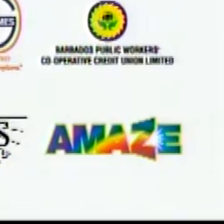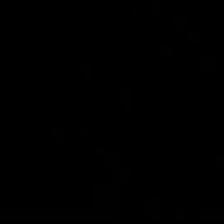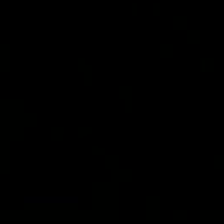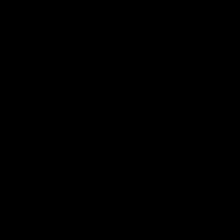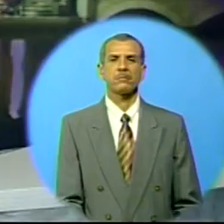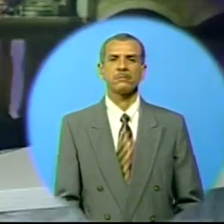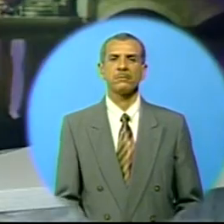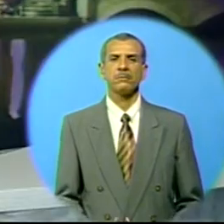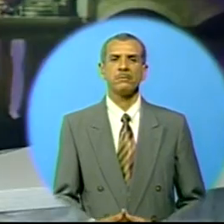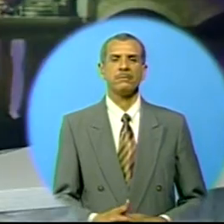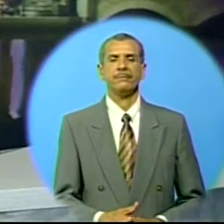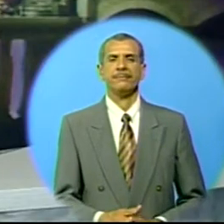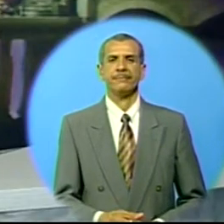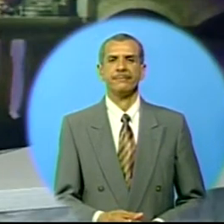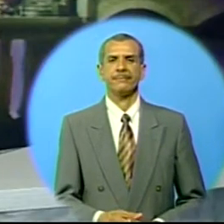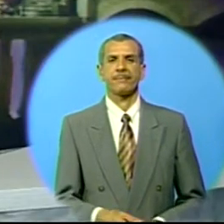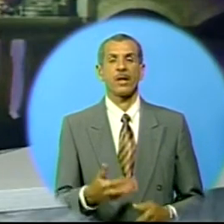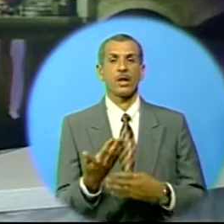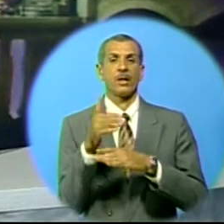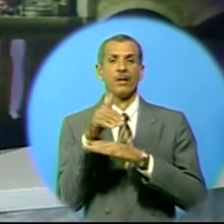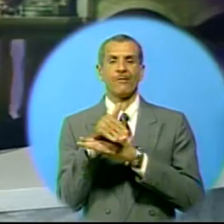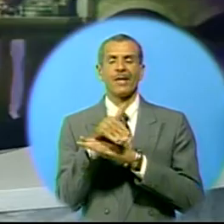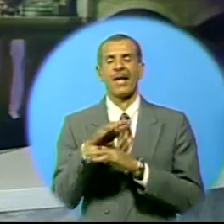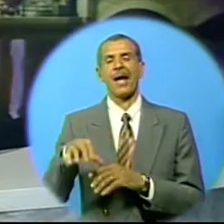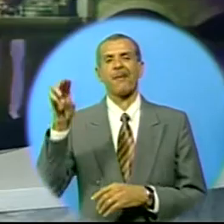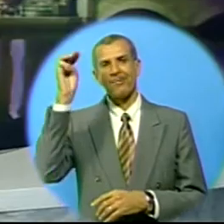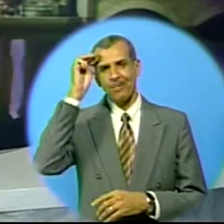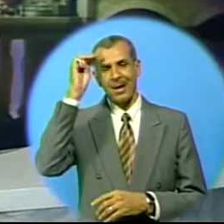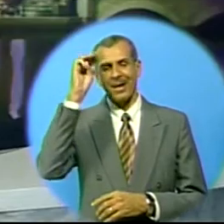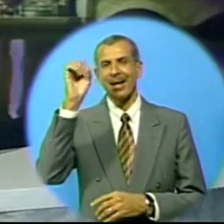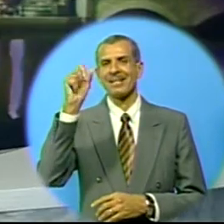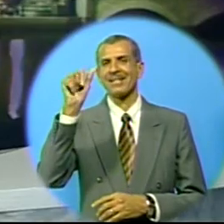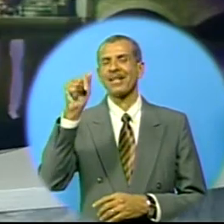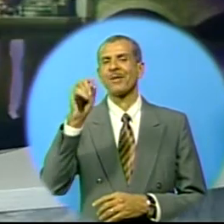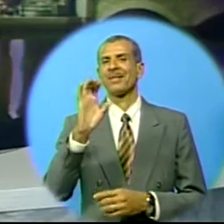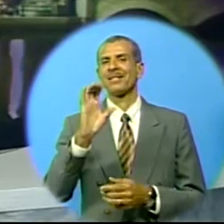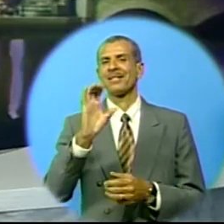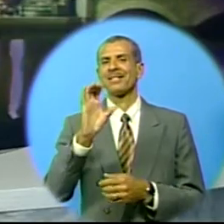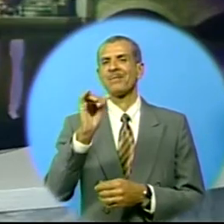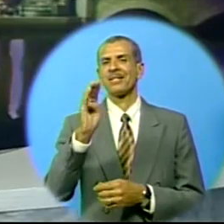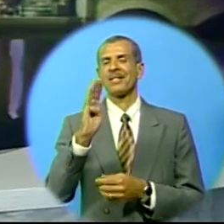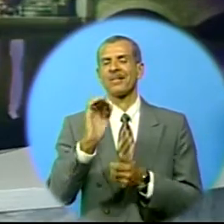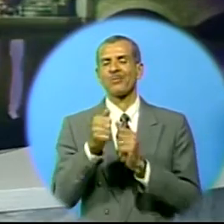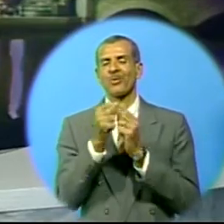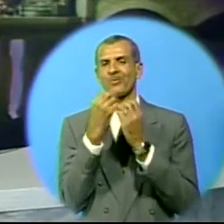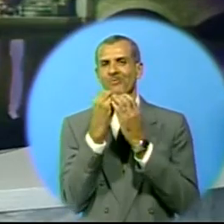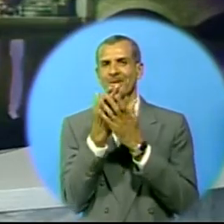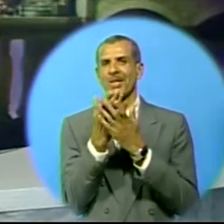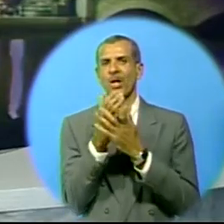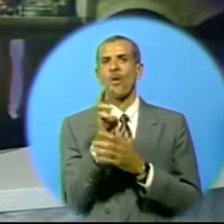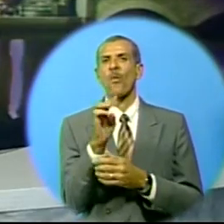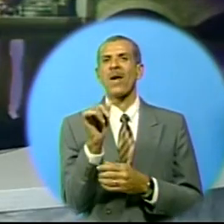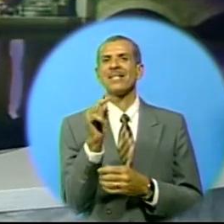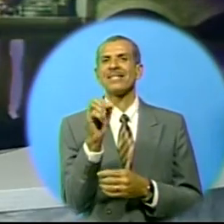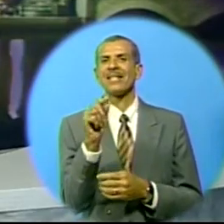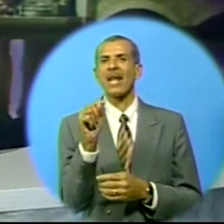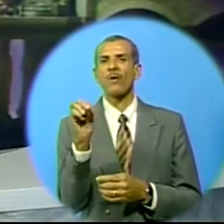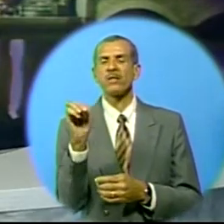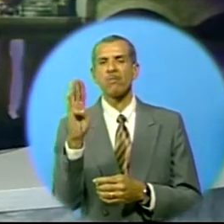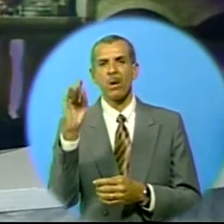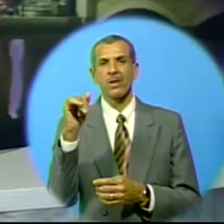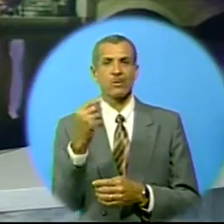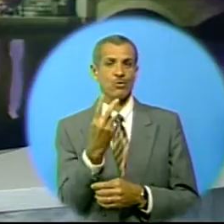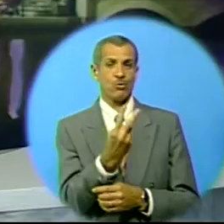Amaze. Good evening. I am Mark Seal with the CBC Sports World. West Terrace boys have made it